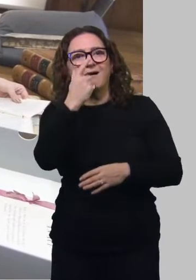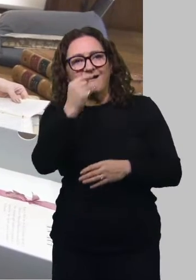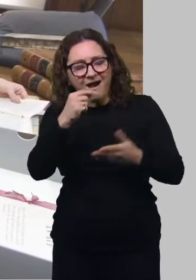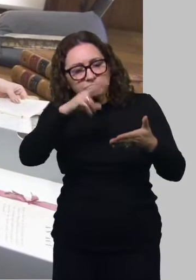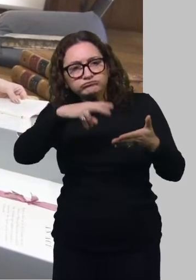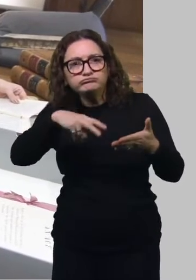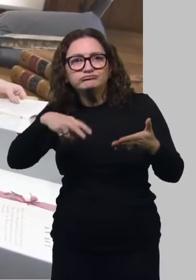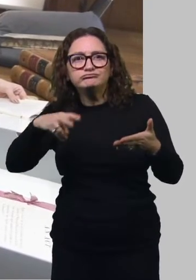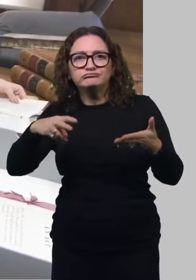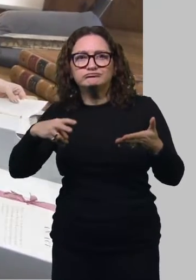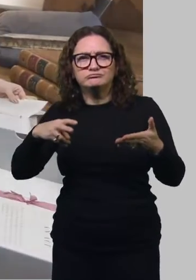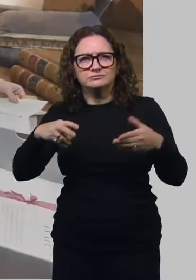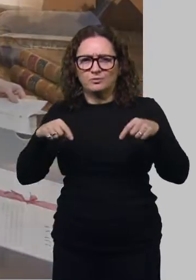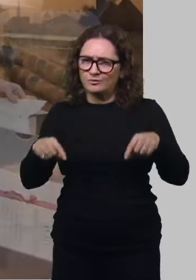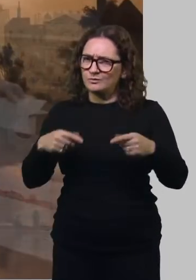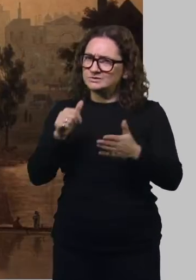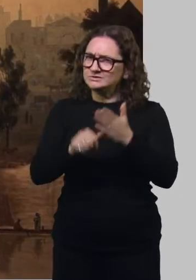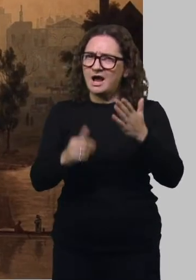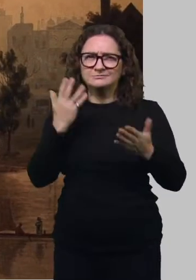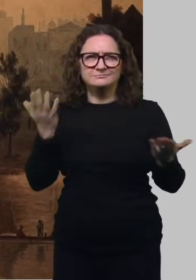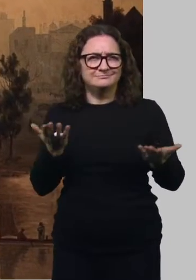Victoria Tower begin? Let's find out.